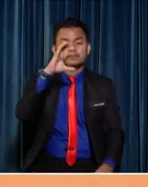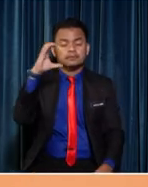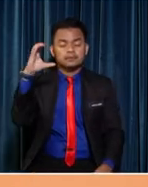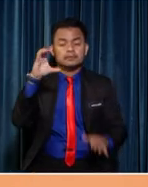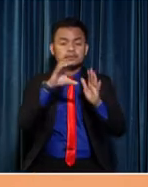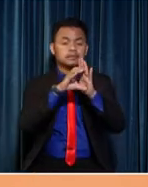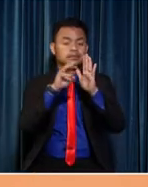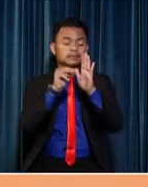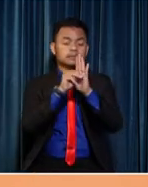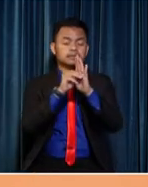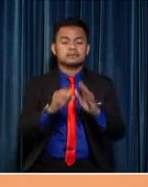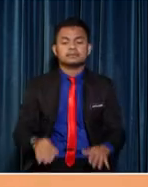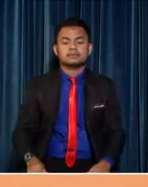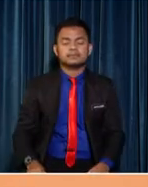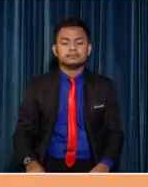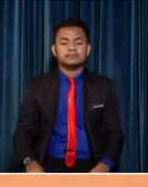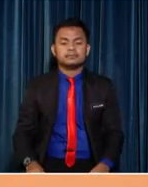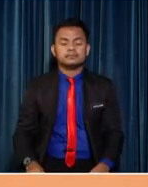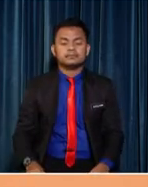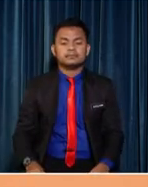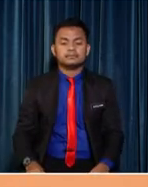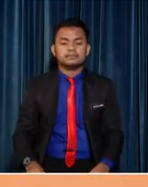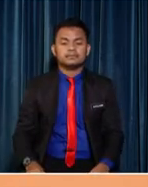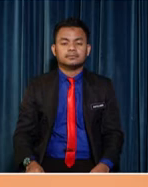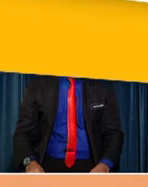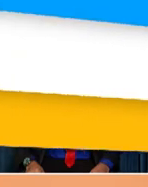500 centimeters.